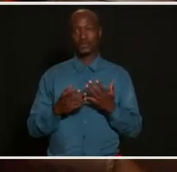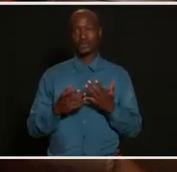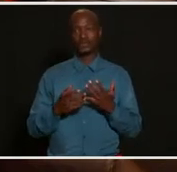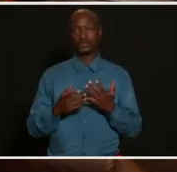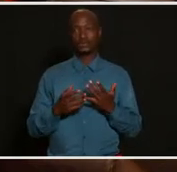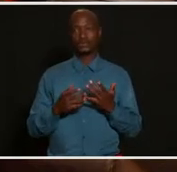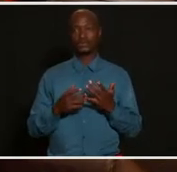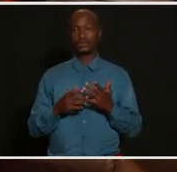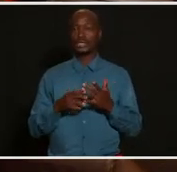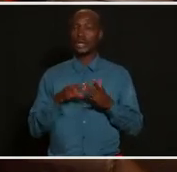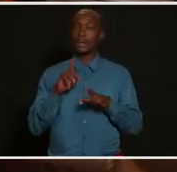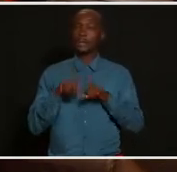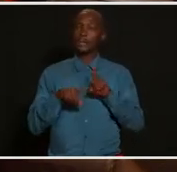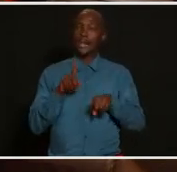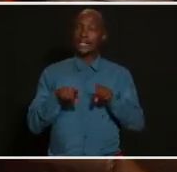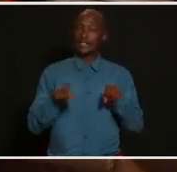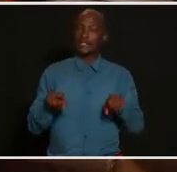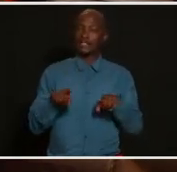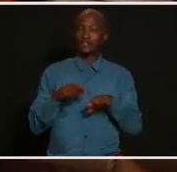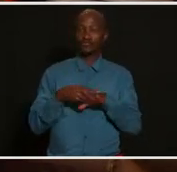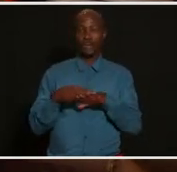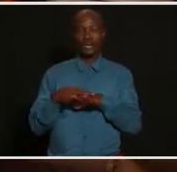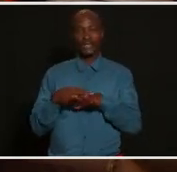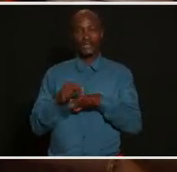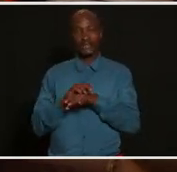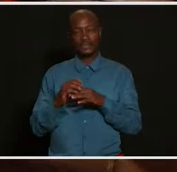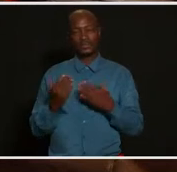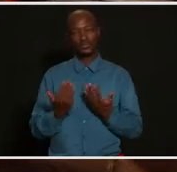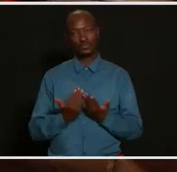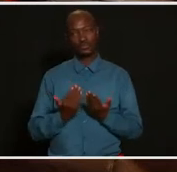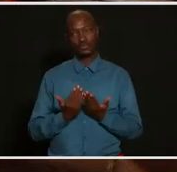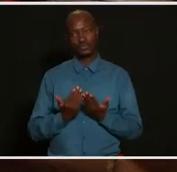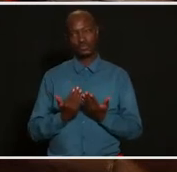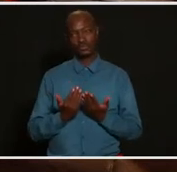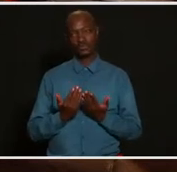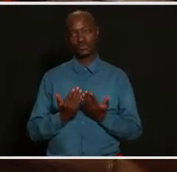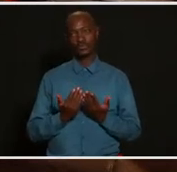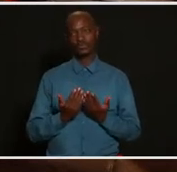multi-racial schools showing showed that this